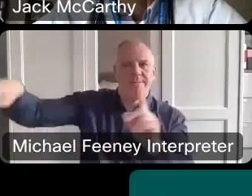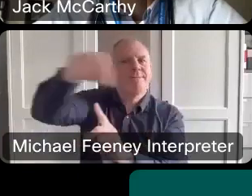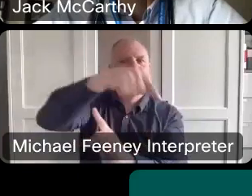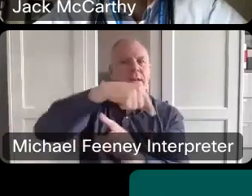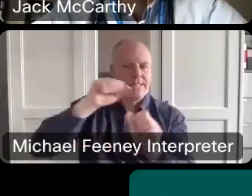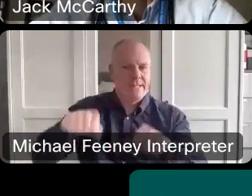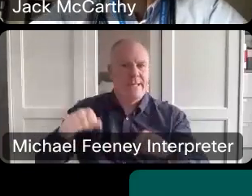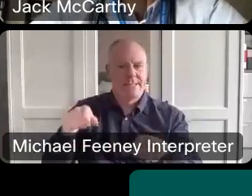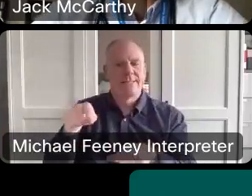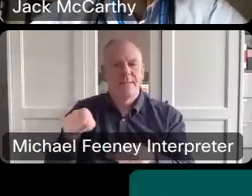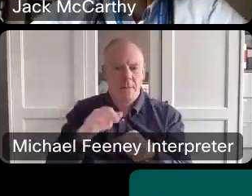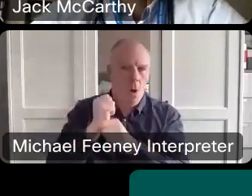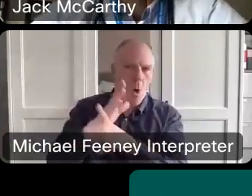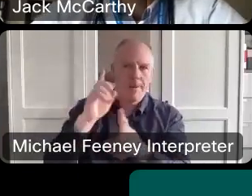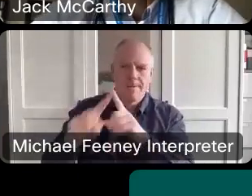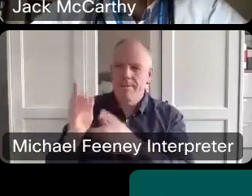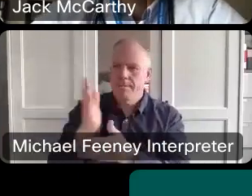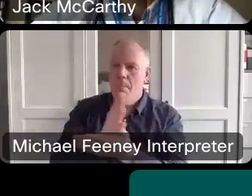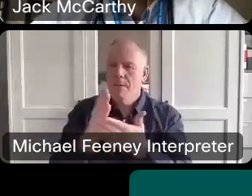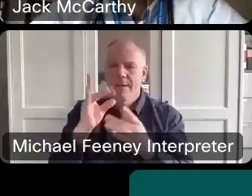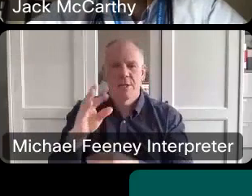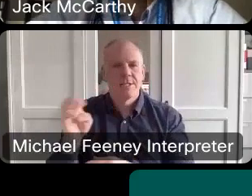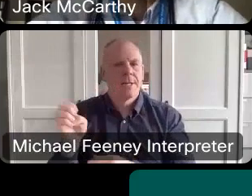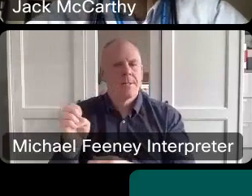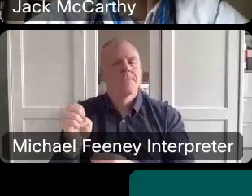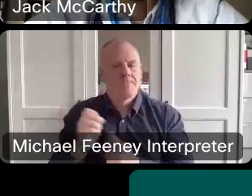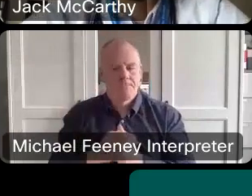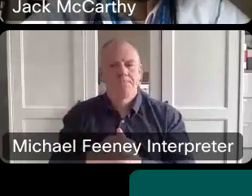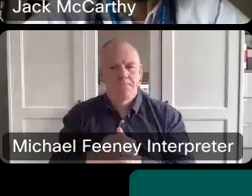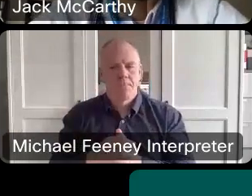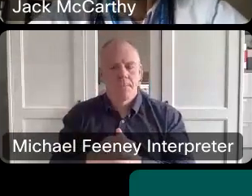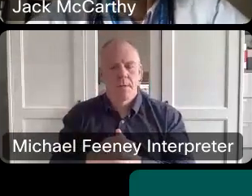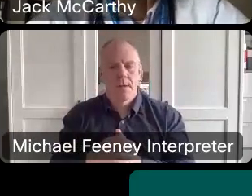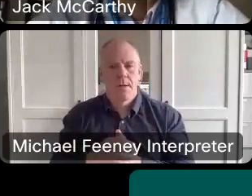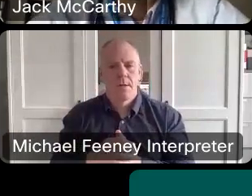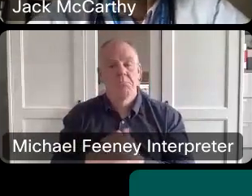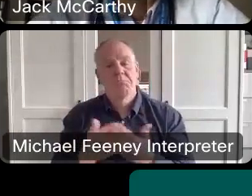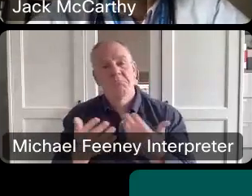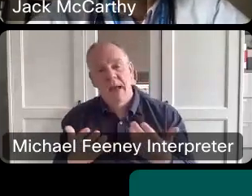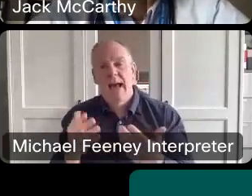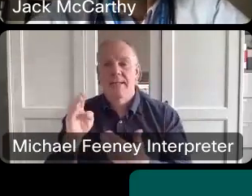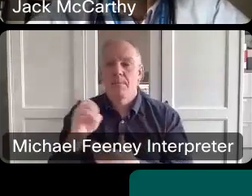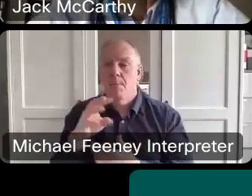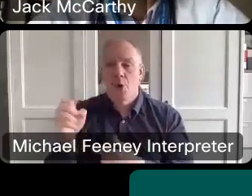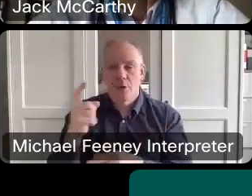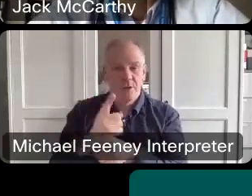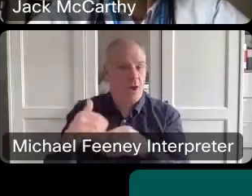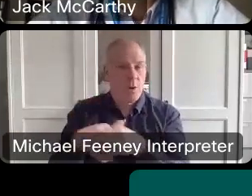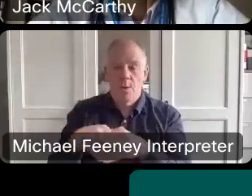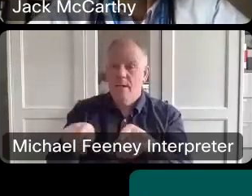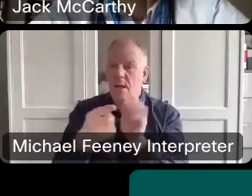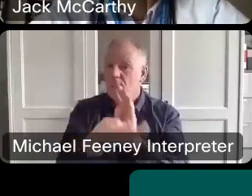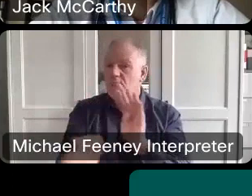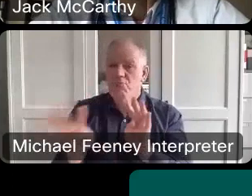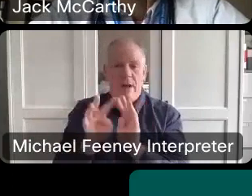I think, from across the HSE and colleagues outside of the HSE as well. And Bernie sits on that as well. So we're very grateful